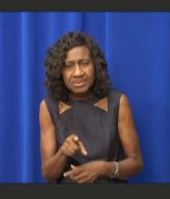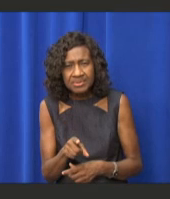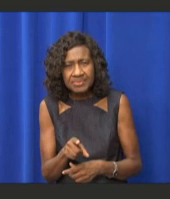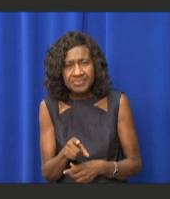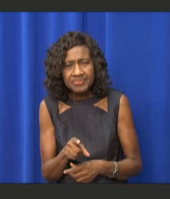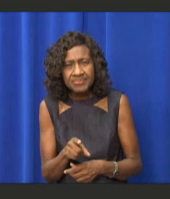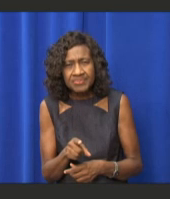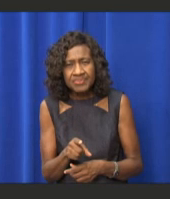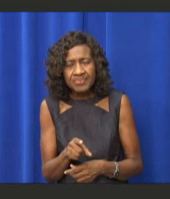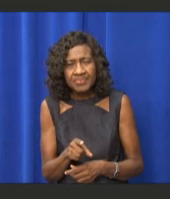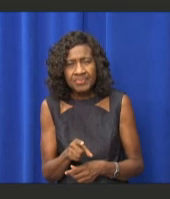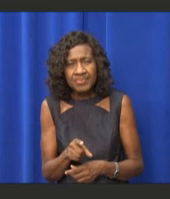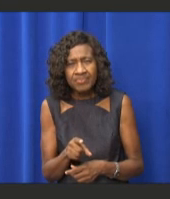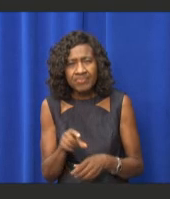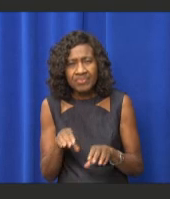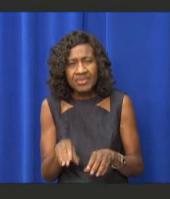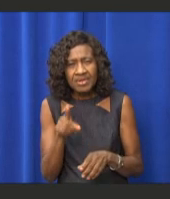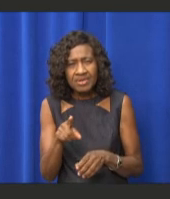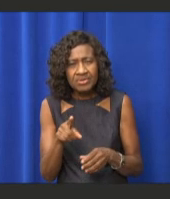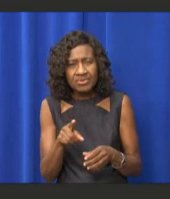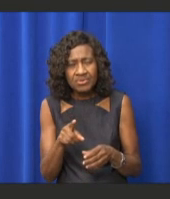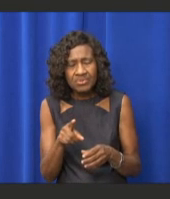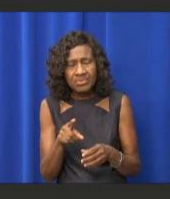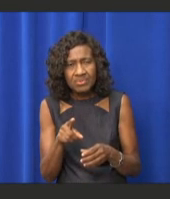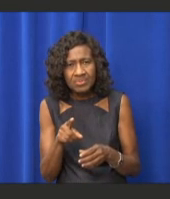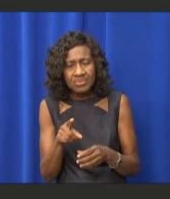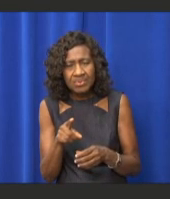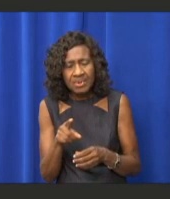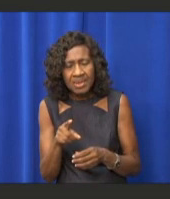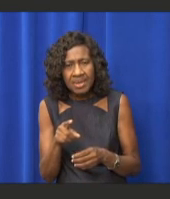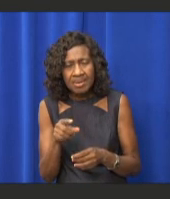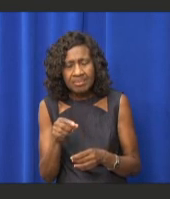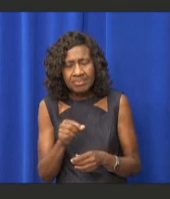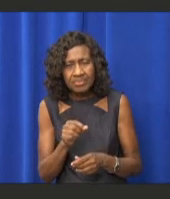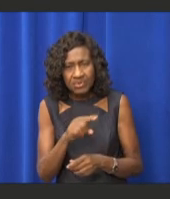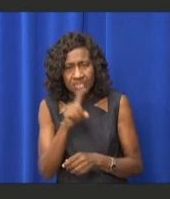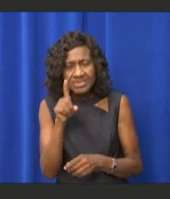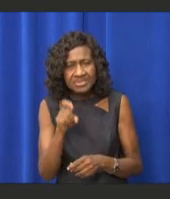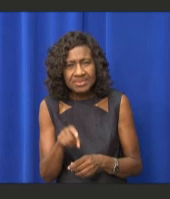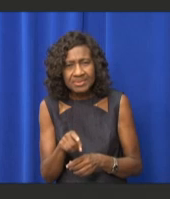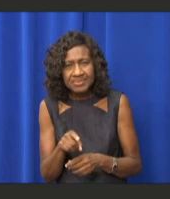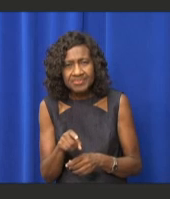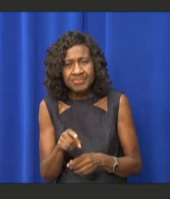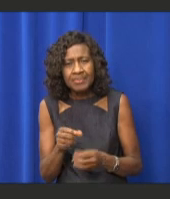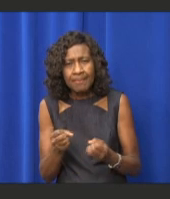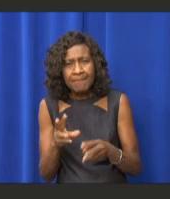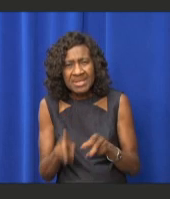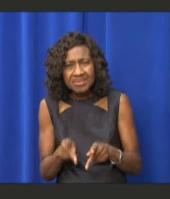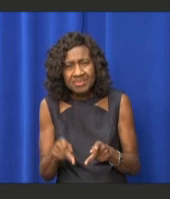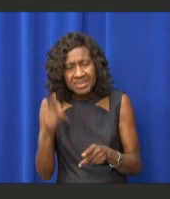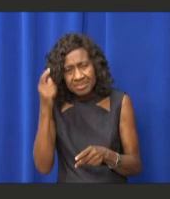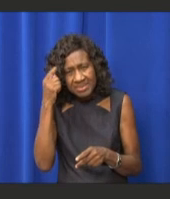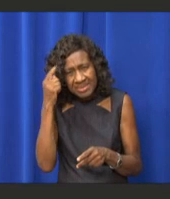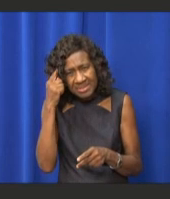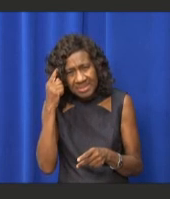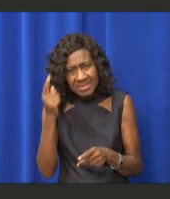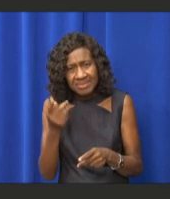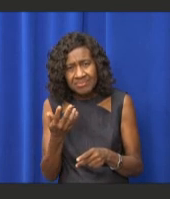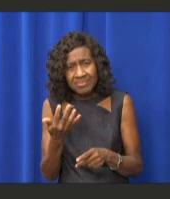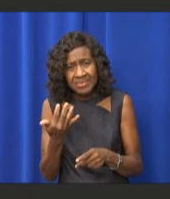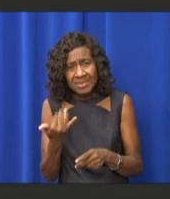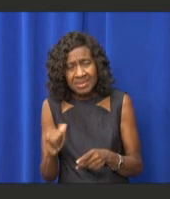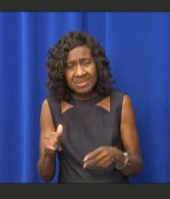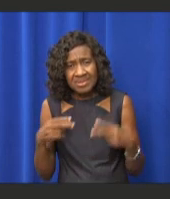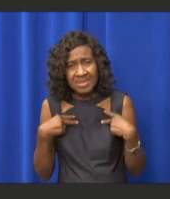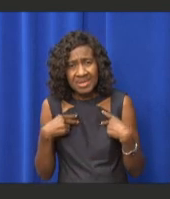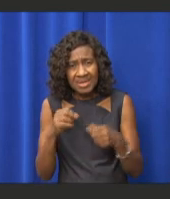research into earlier transmission? There's a lot of people that believe that they probably had COVID late February,